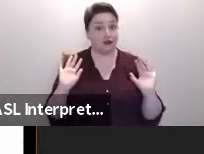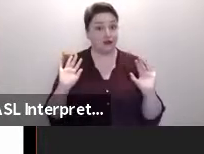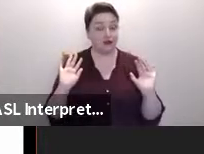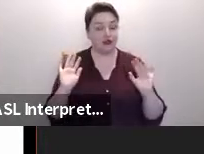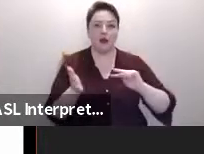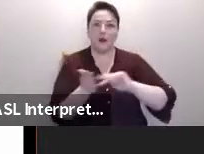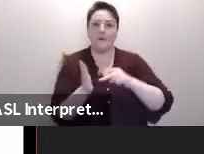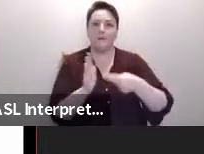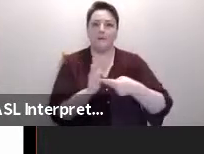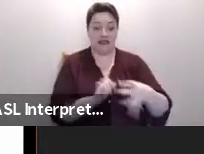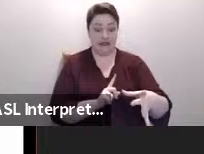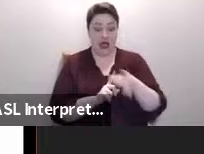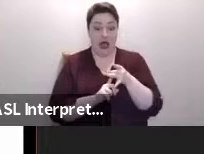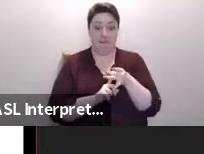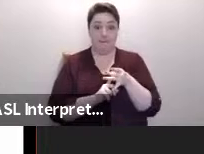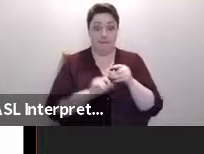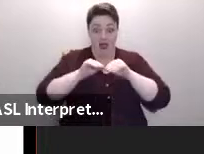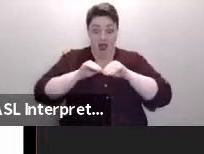carrying